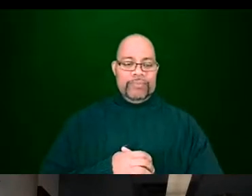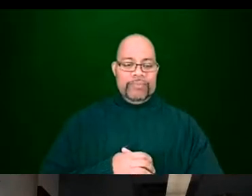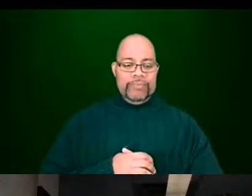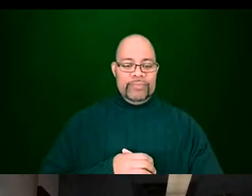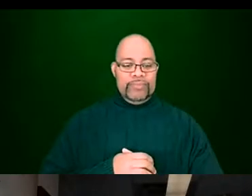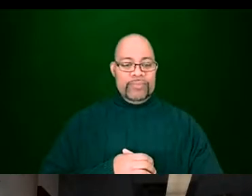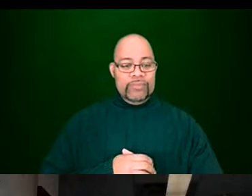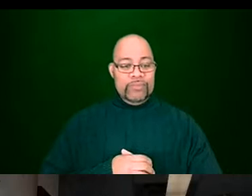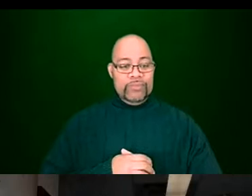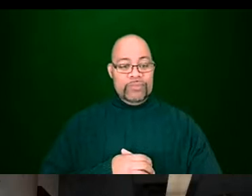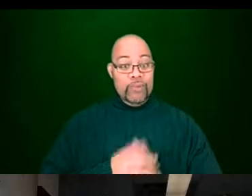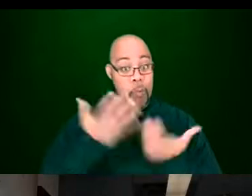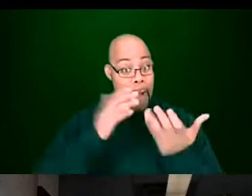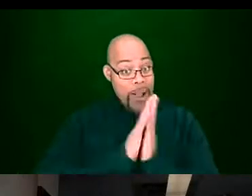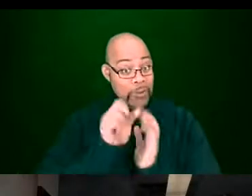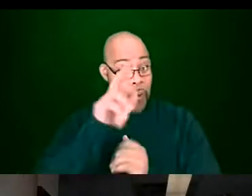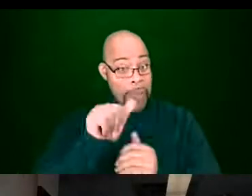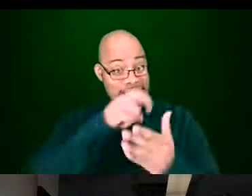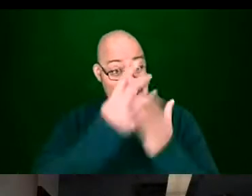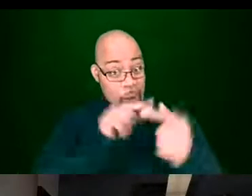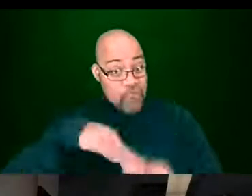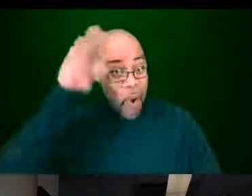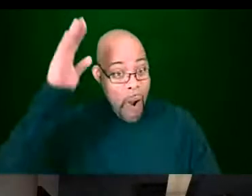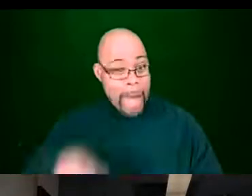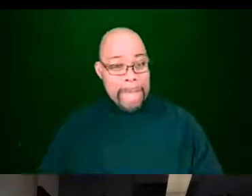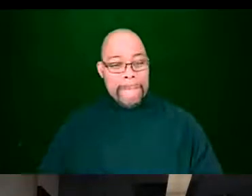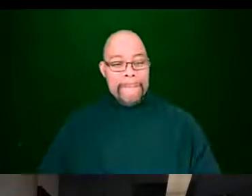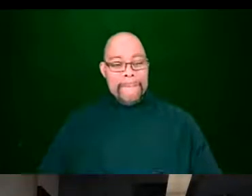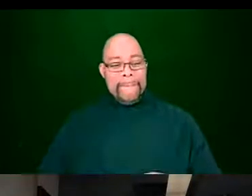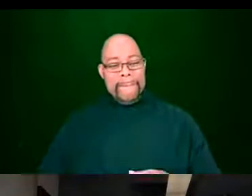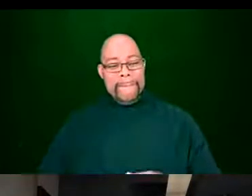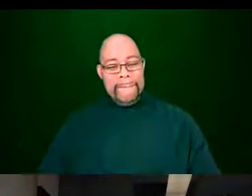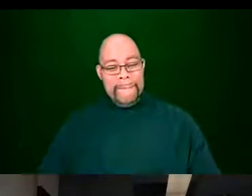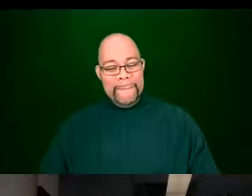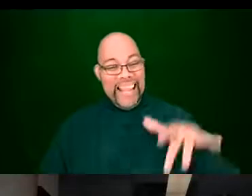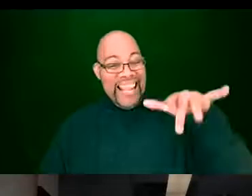Are we going to be scuba divers when we grow up?